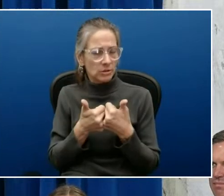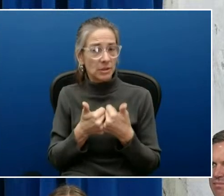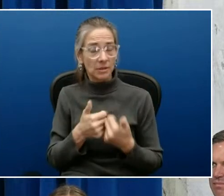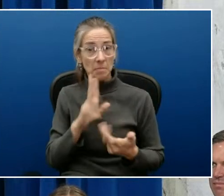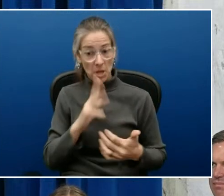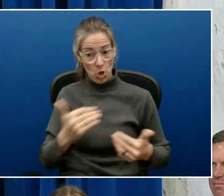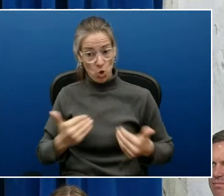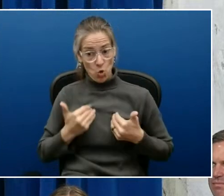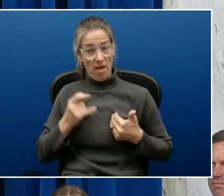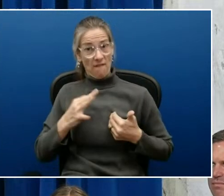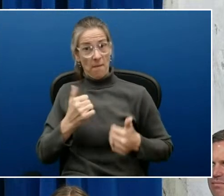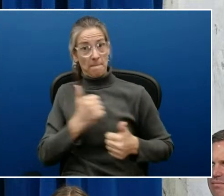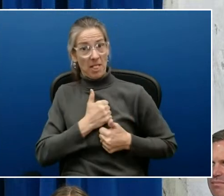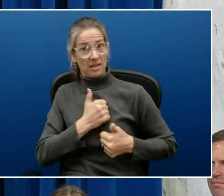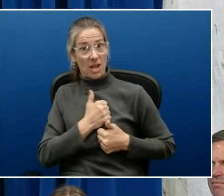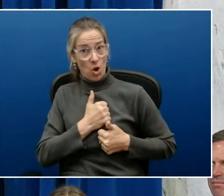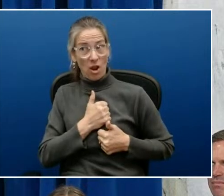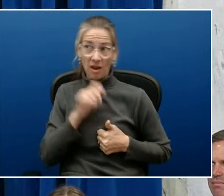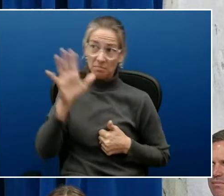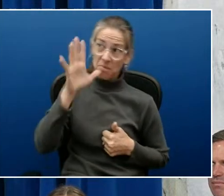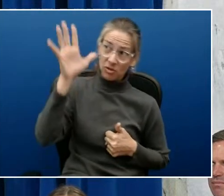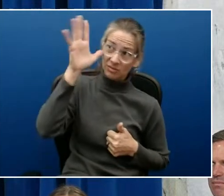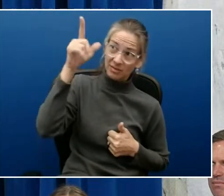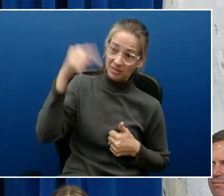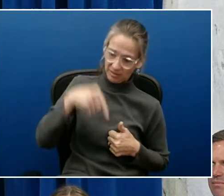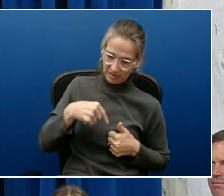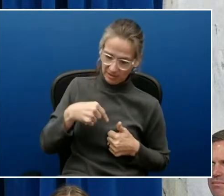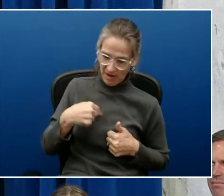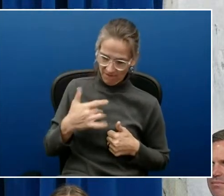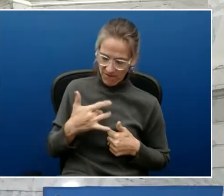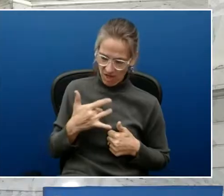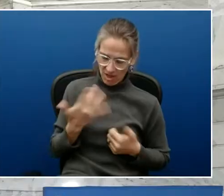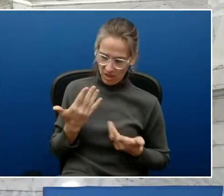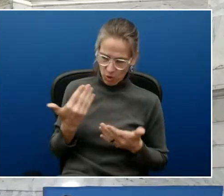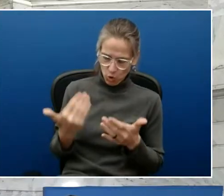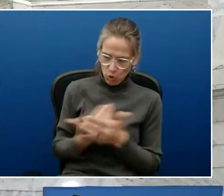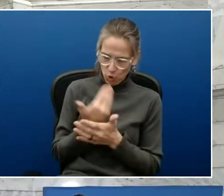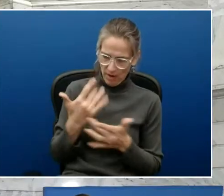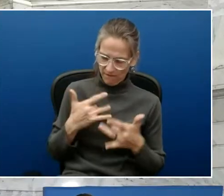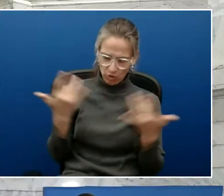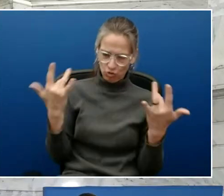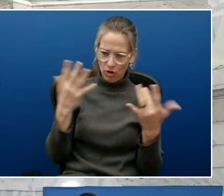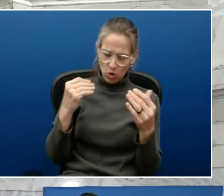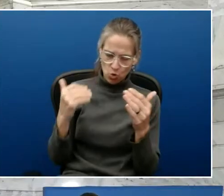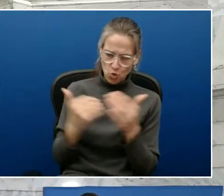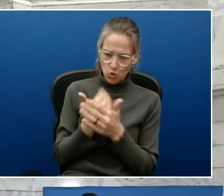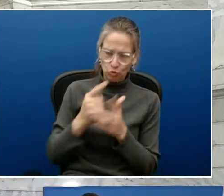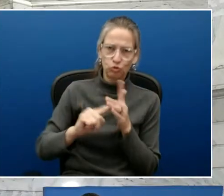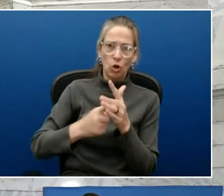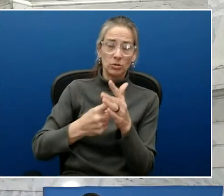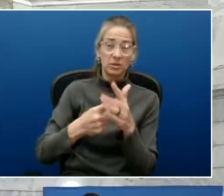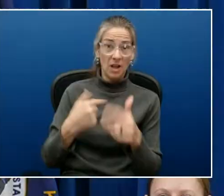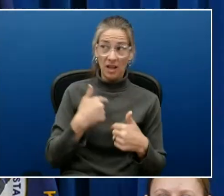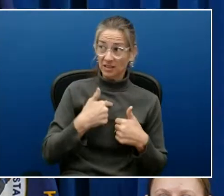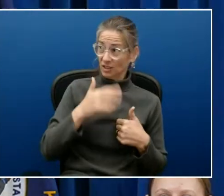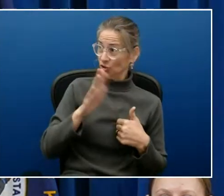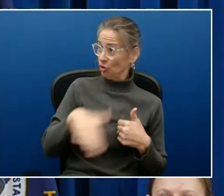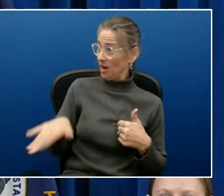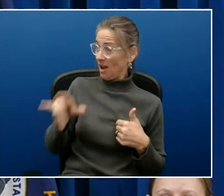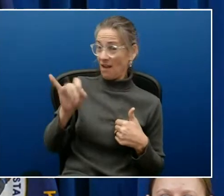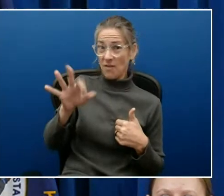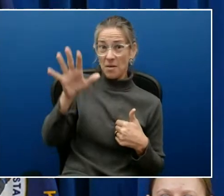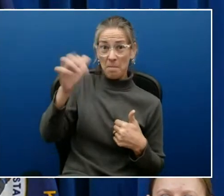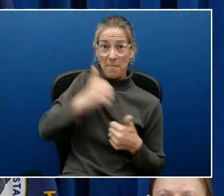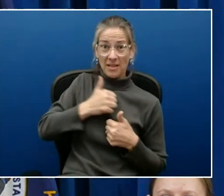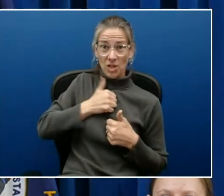and adventure, but it's becoming new beginnings. Us military kids move around, but I